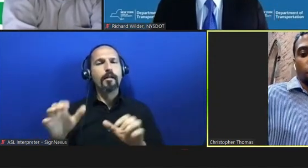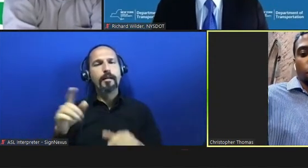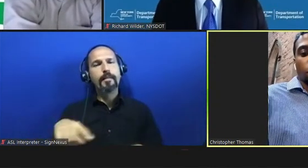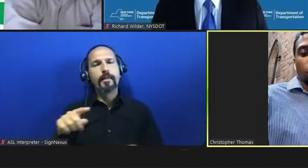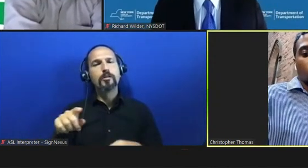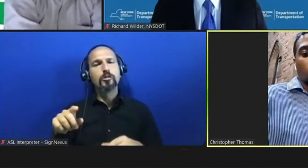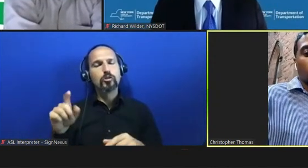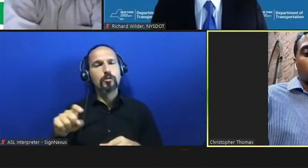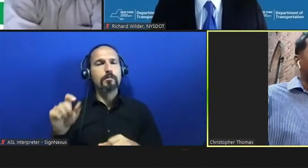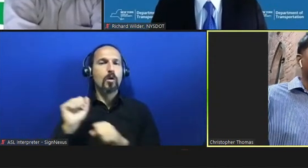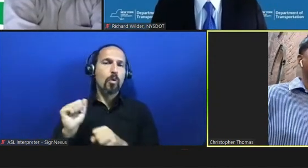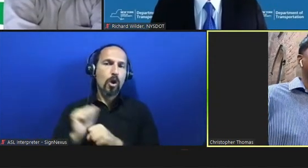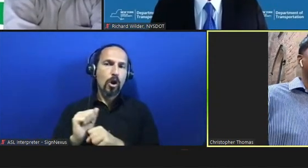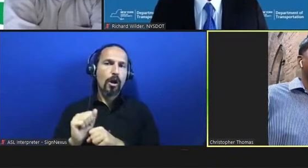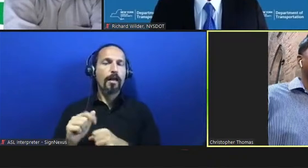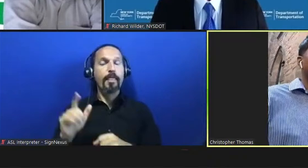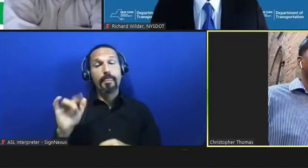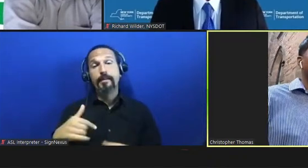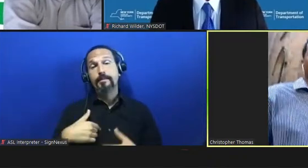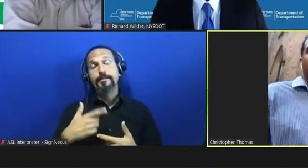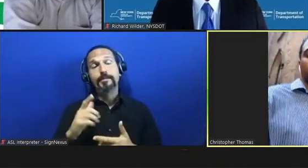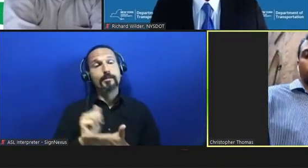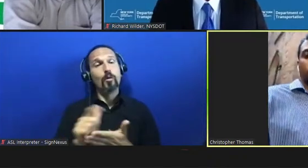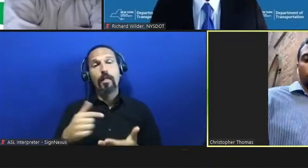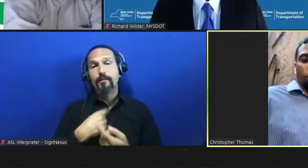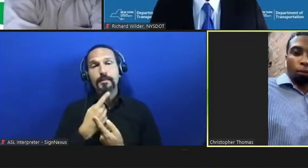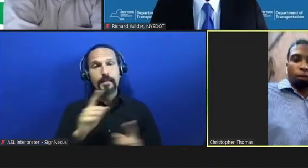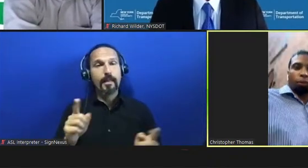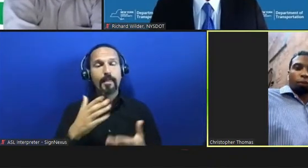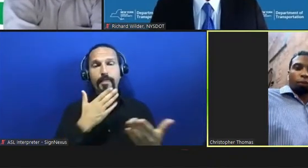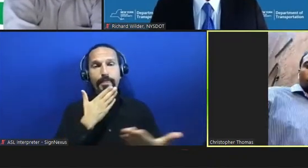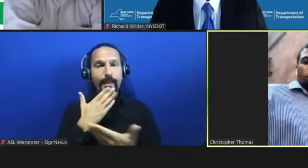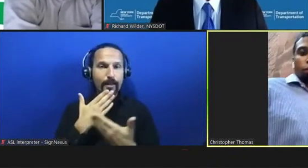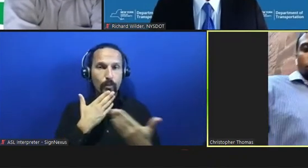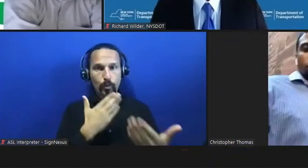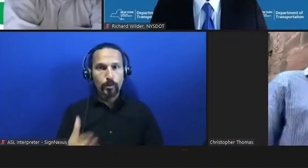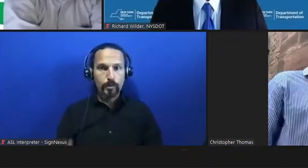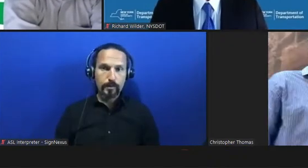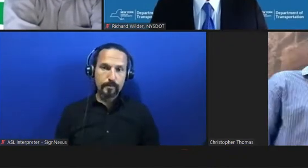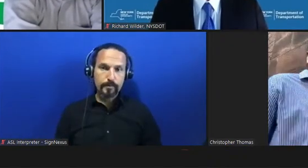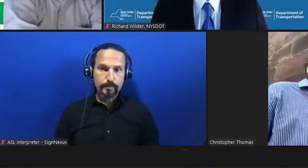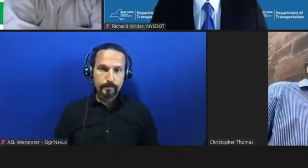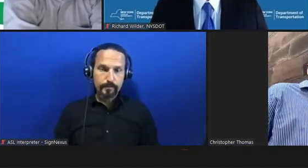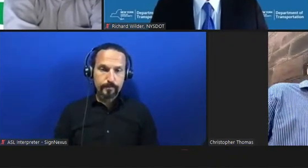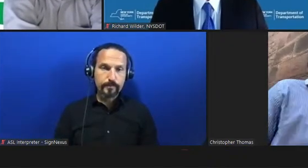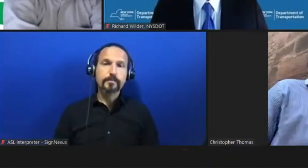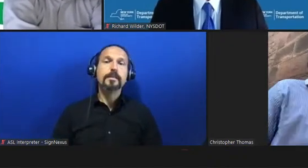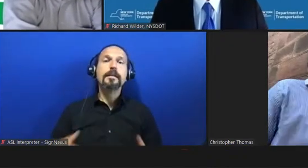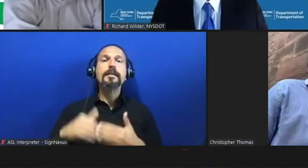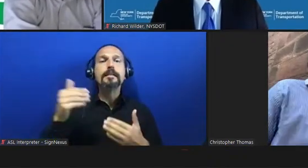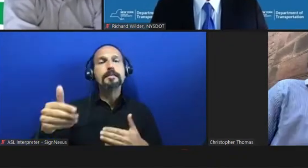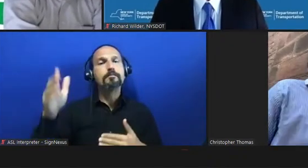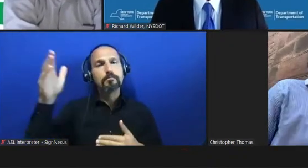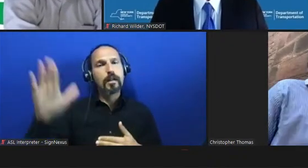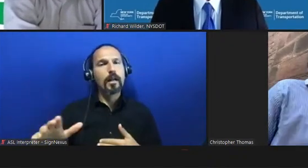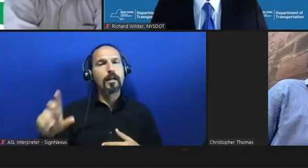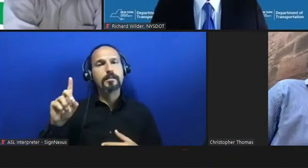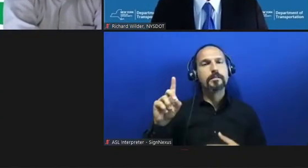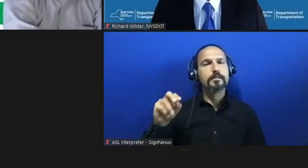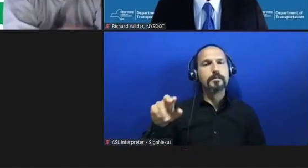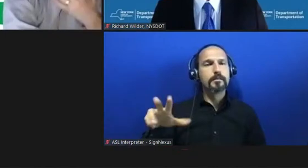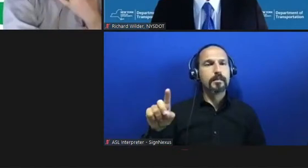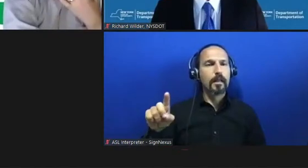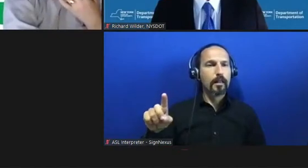supposed to be working so that's all I have to say thanks thank you the next speaker is Donald